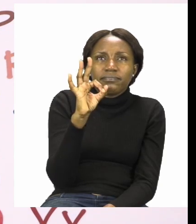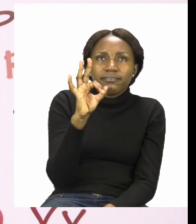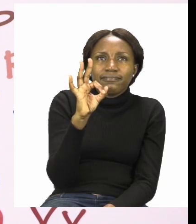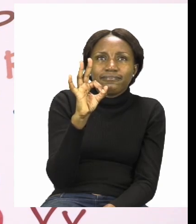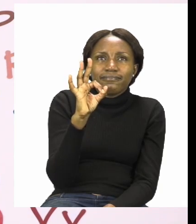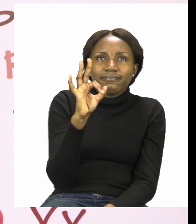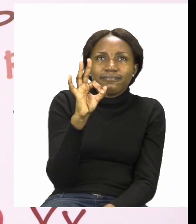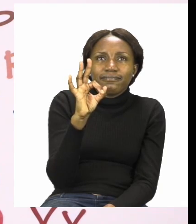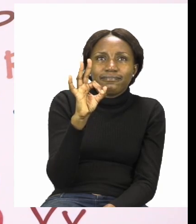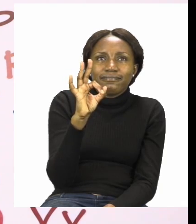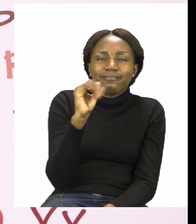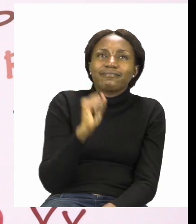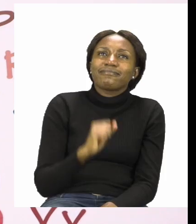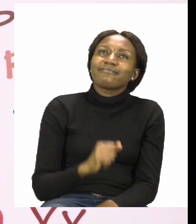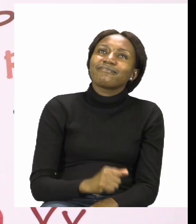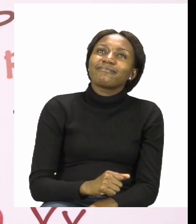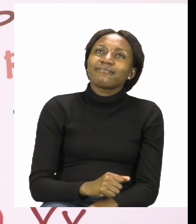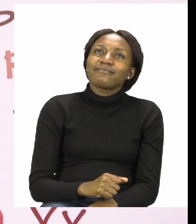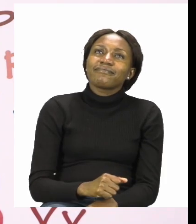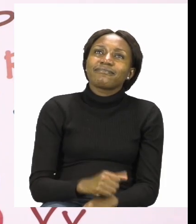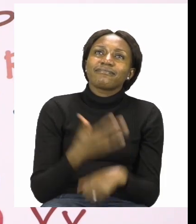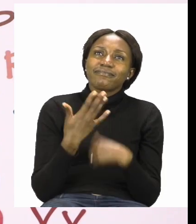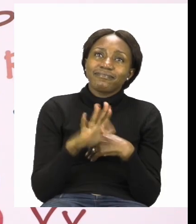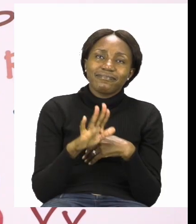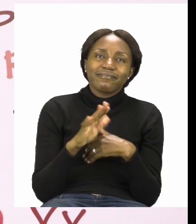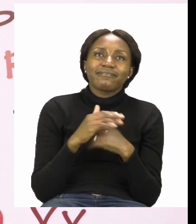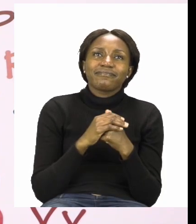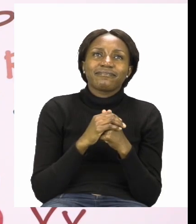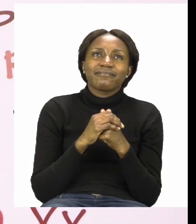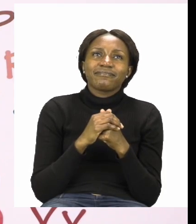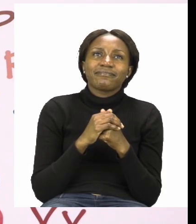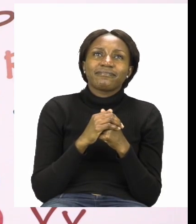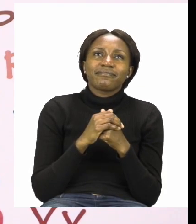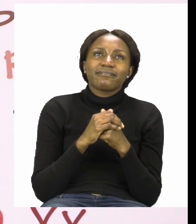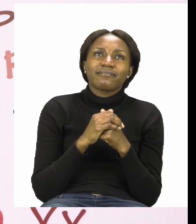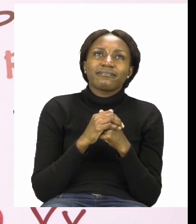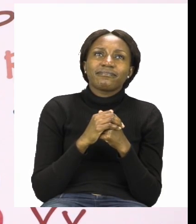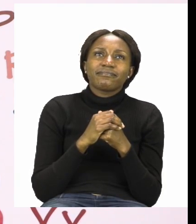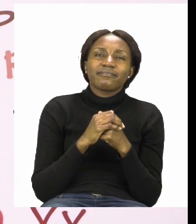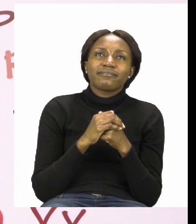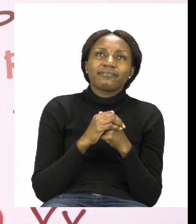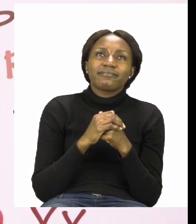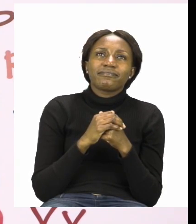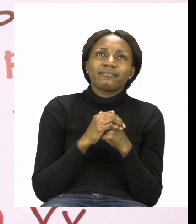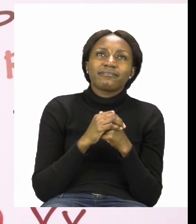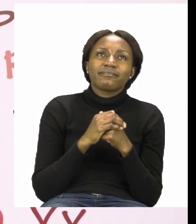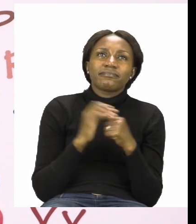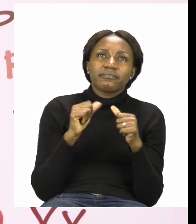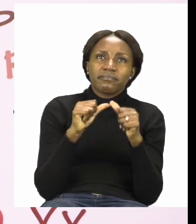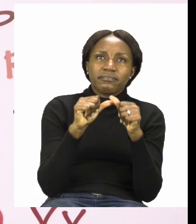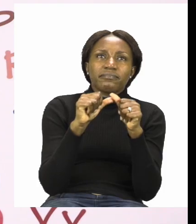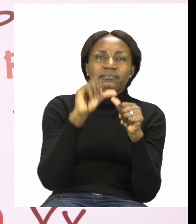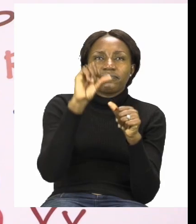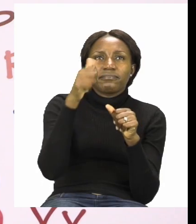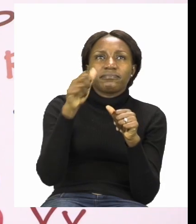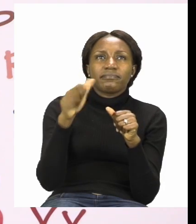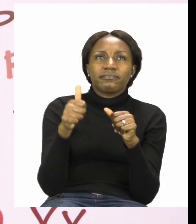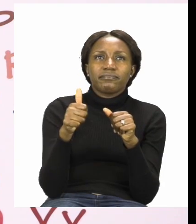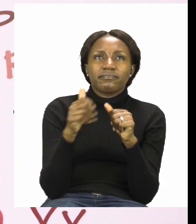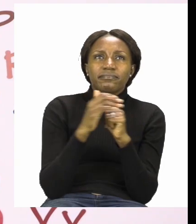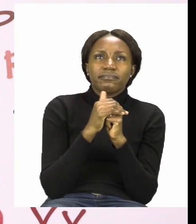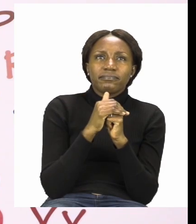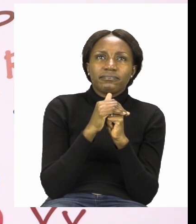9. And now we have filled in the missing numbers. So the same thing can be said for the rest that you're going to do, the ones that are